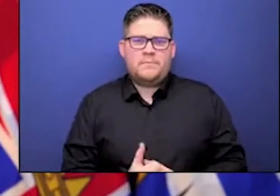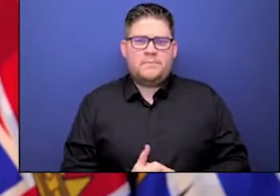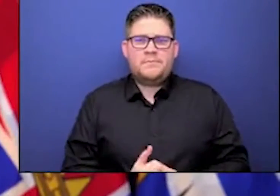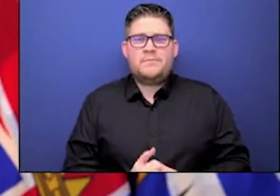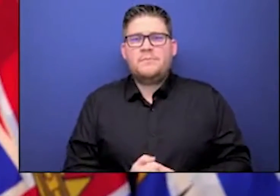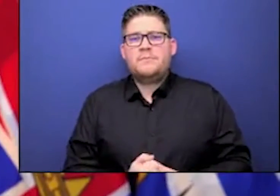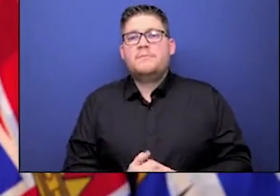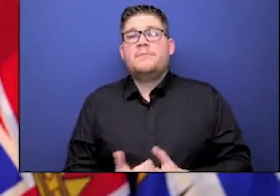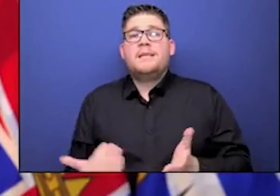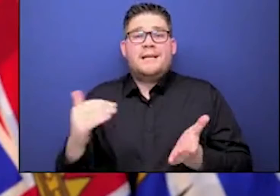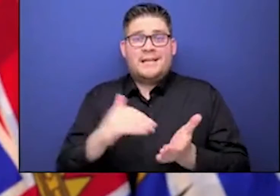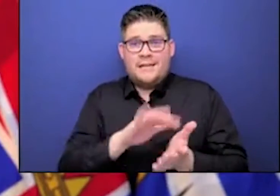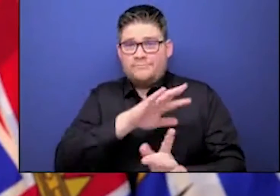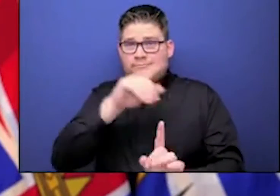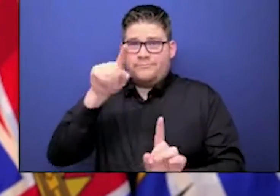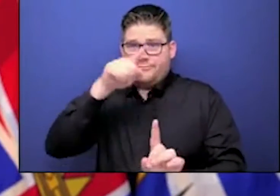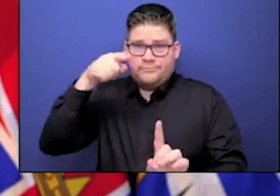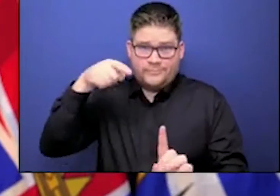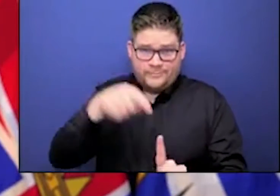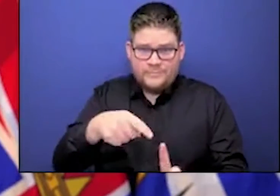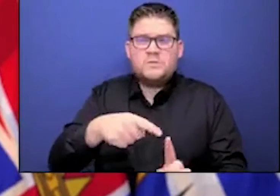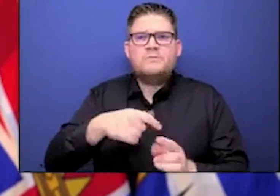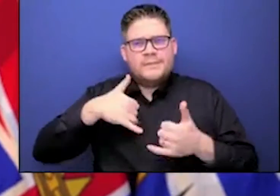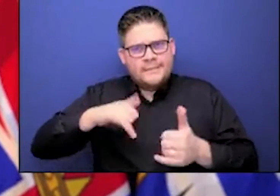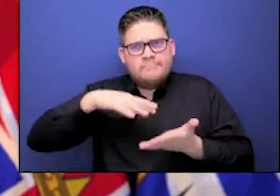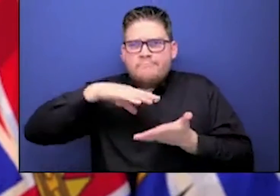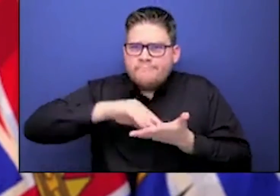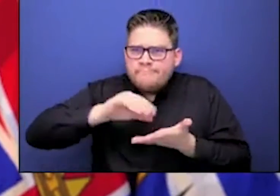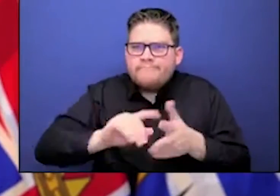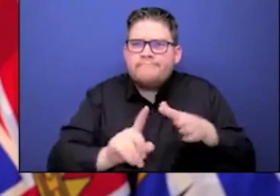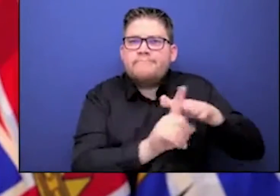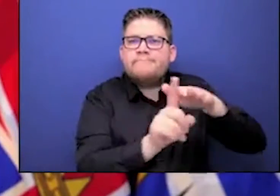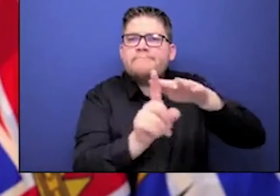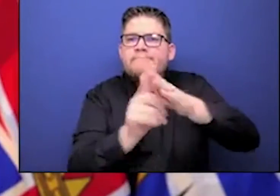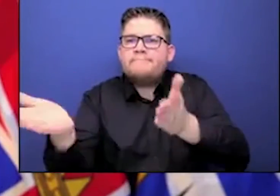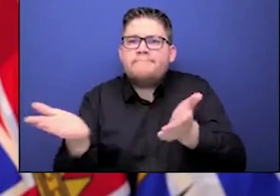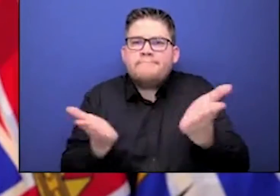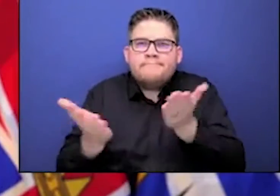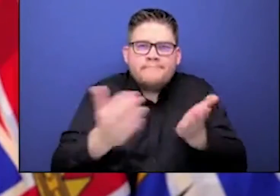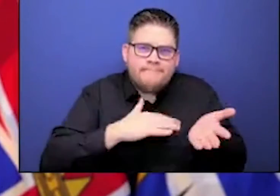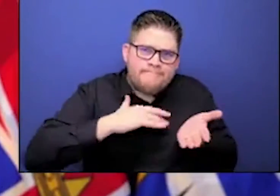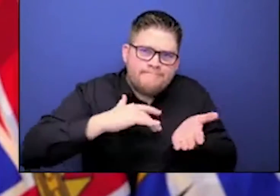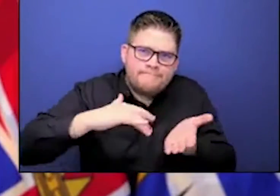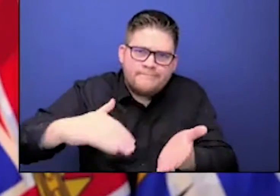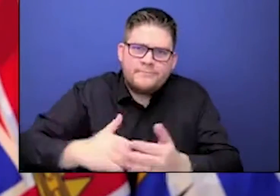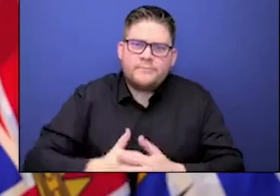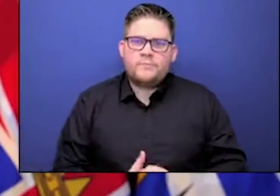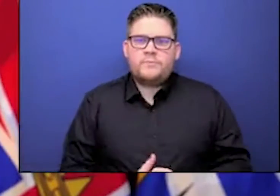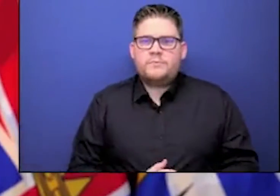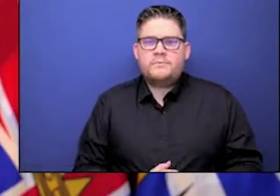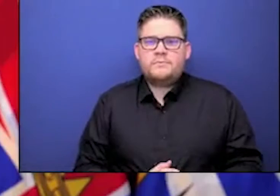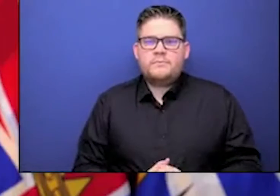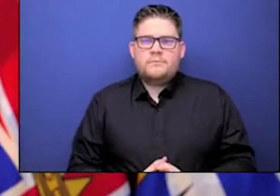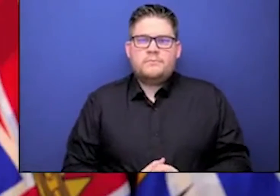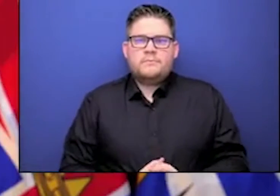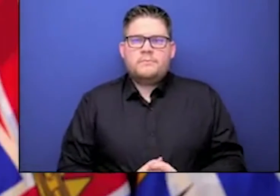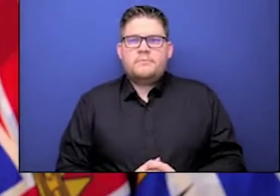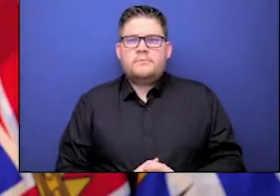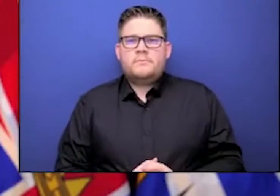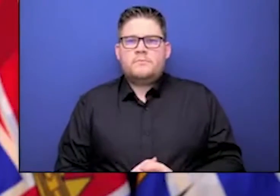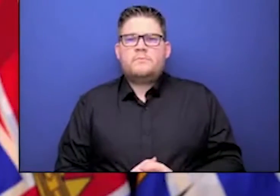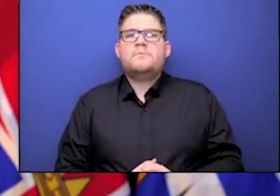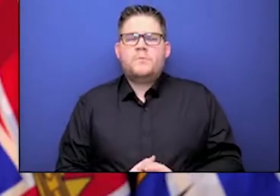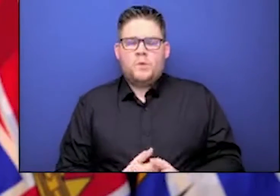go. And yes, we will be coming out with a prioritization for people who are in